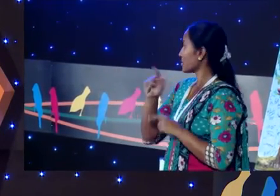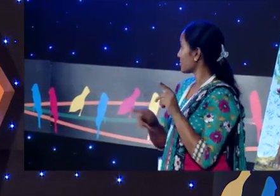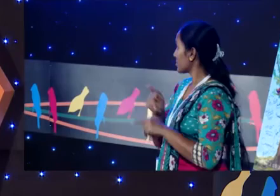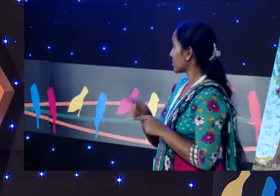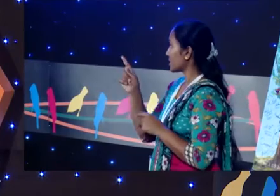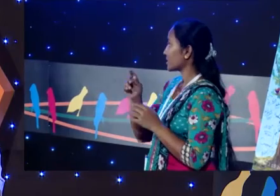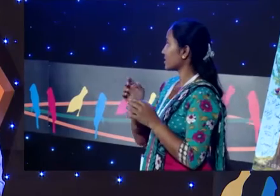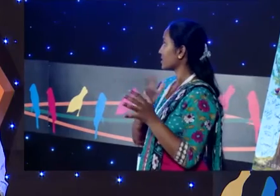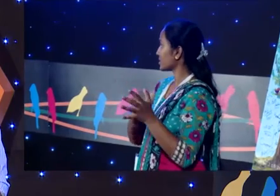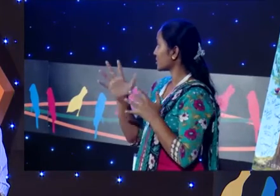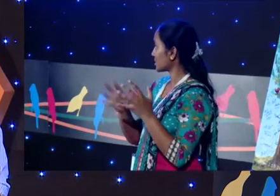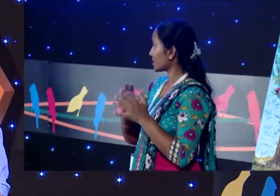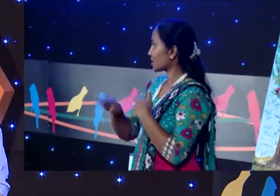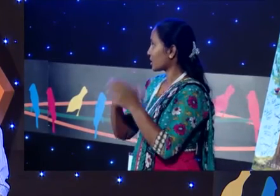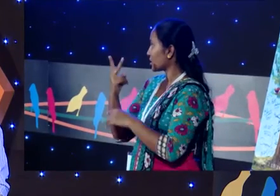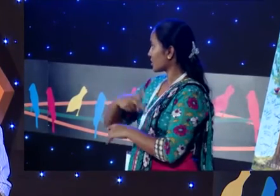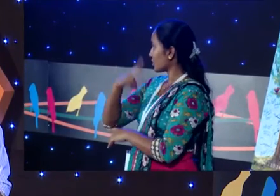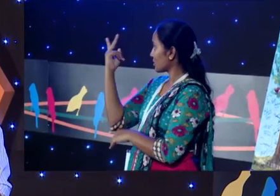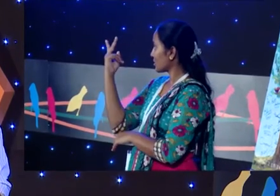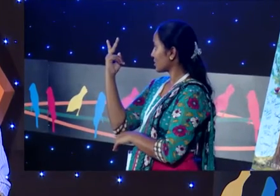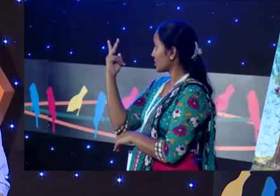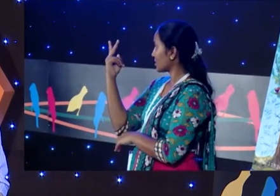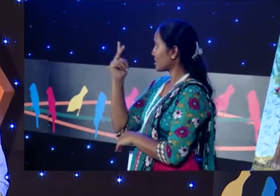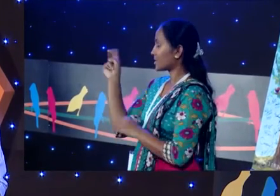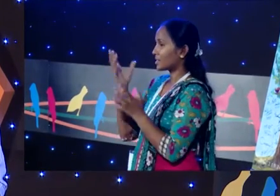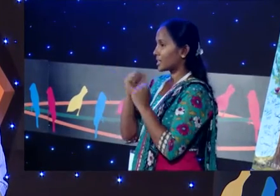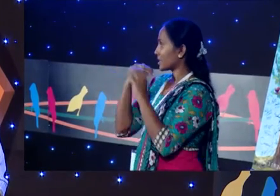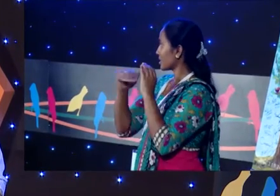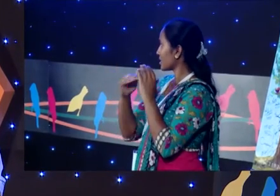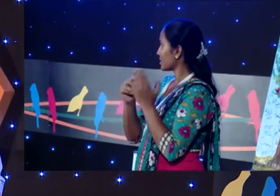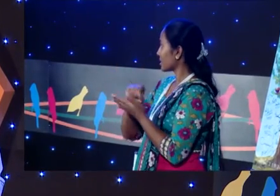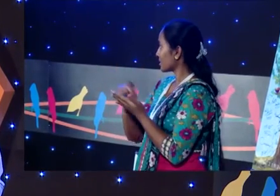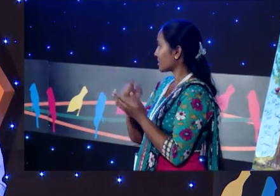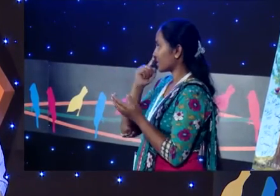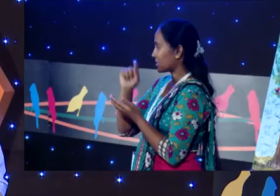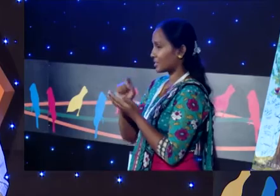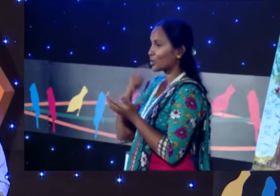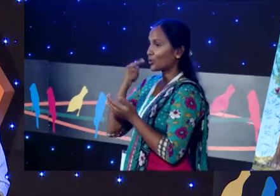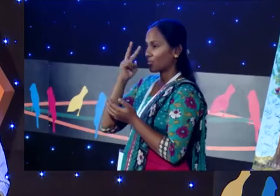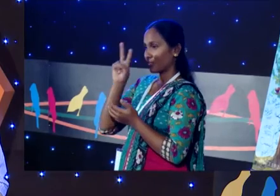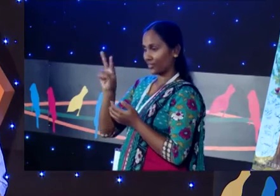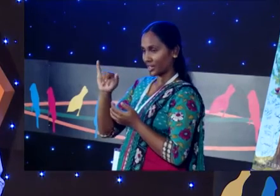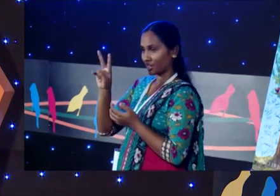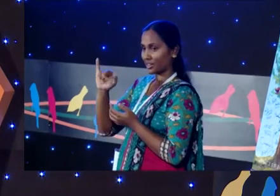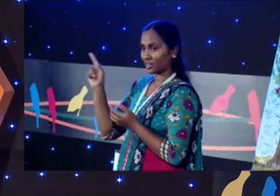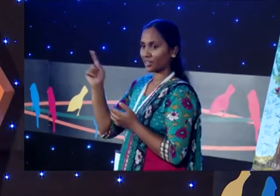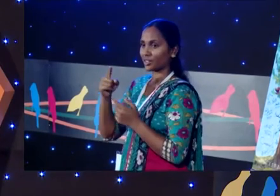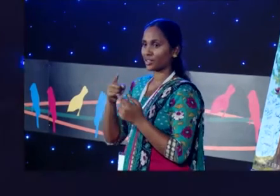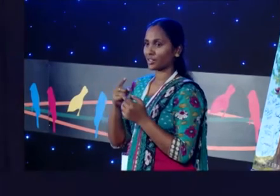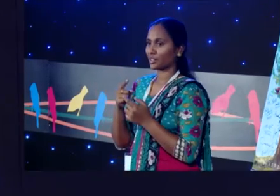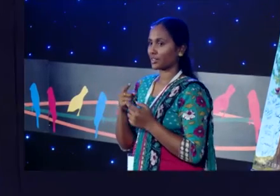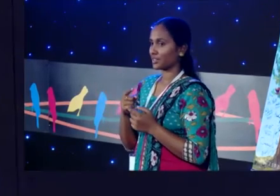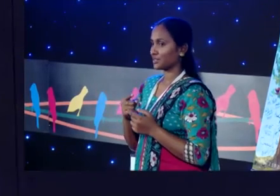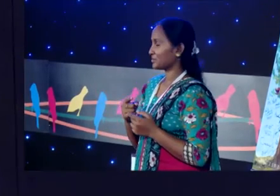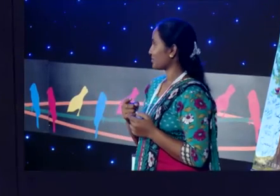ran this story. 2 days later, we get an email written by a girl who is visually impaired. She said, I always dreamt